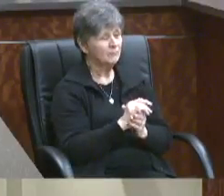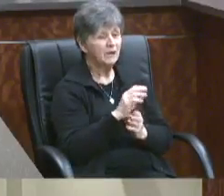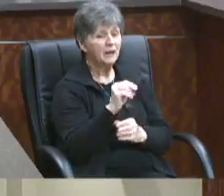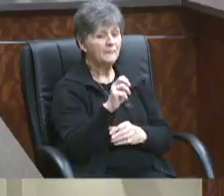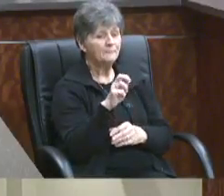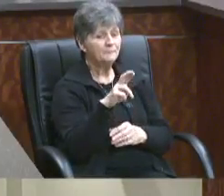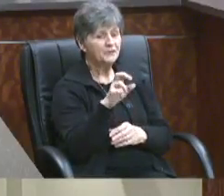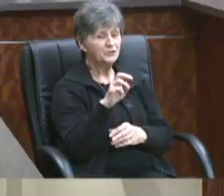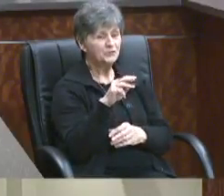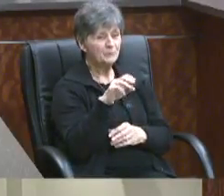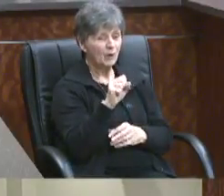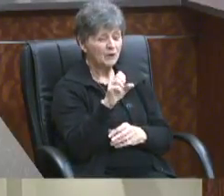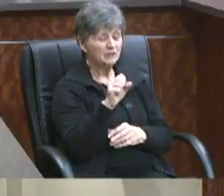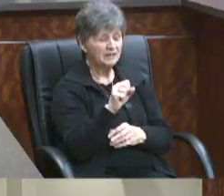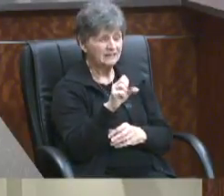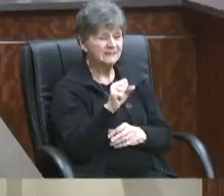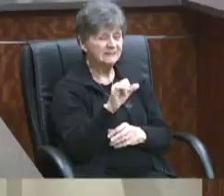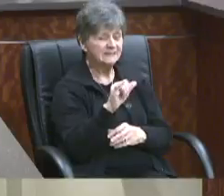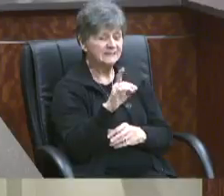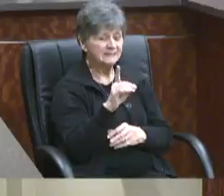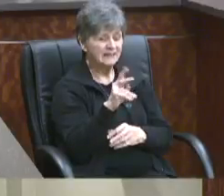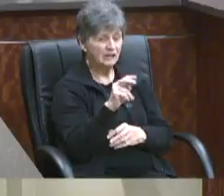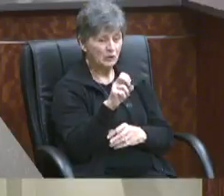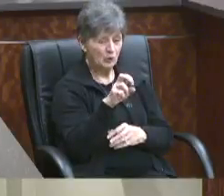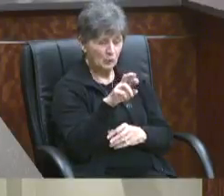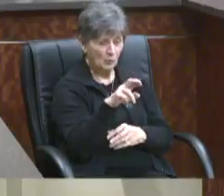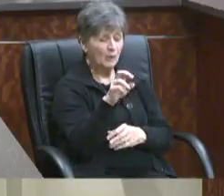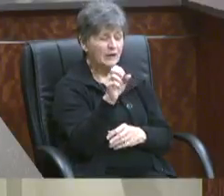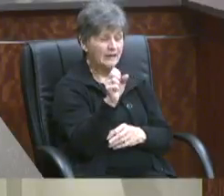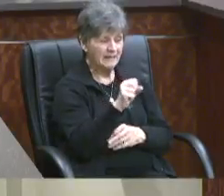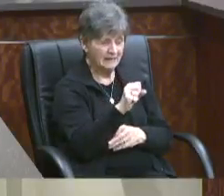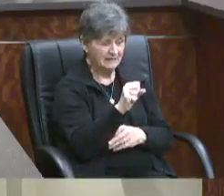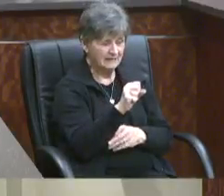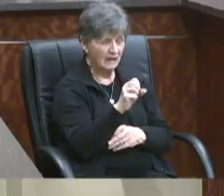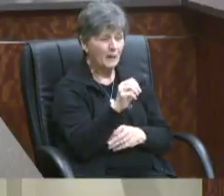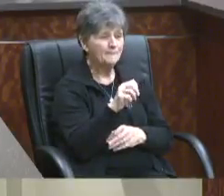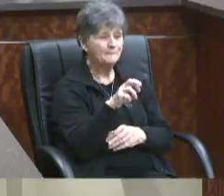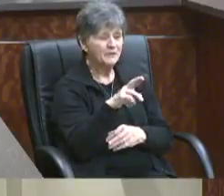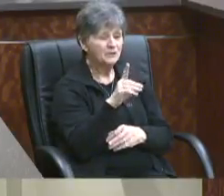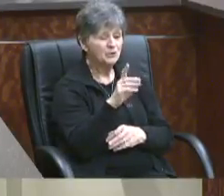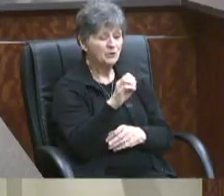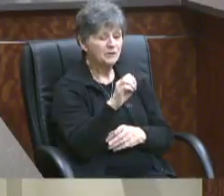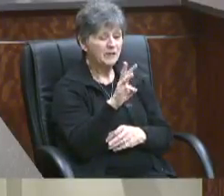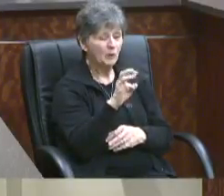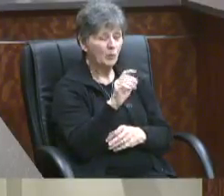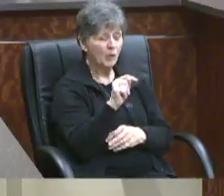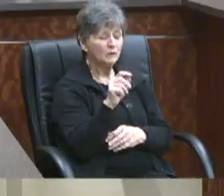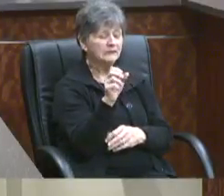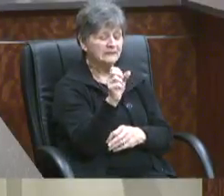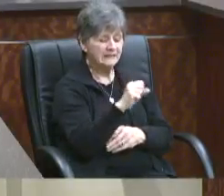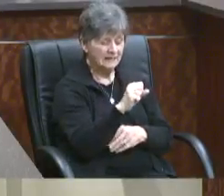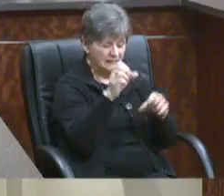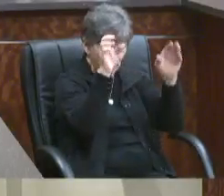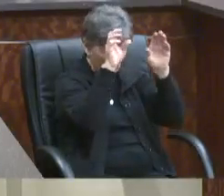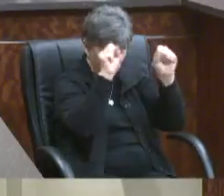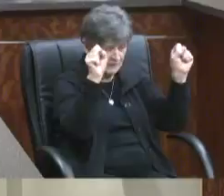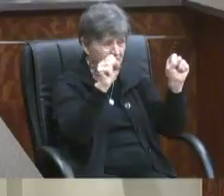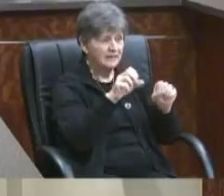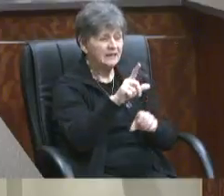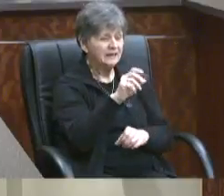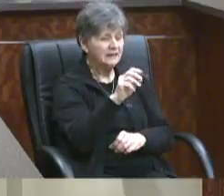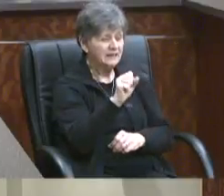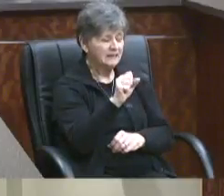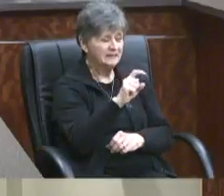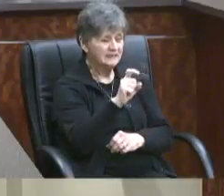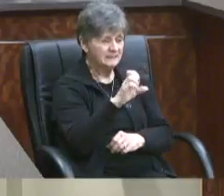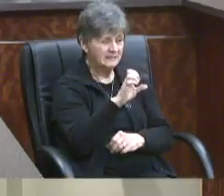Mr. Smalls? I vote yes. Mr. Sidnor? Yes. Mr. DeWalt? Yes. President Les? Yes. Move